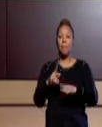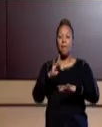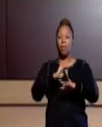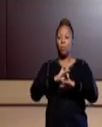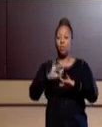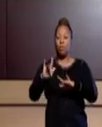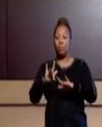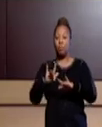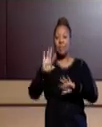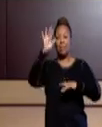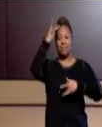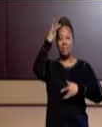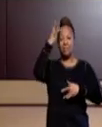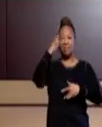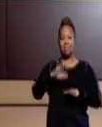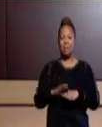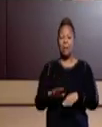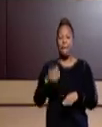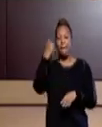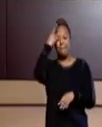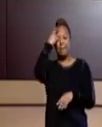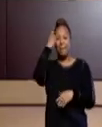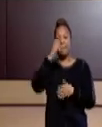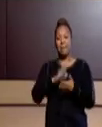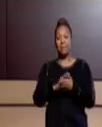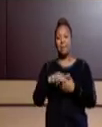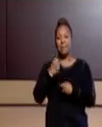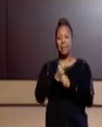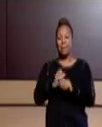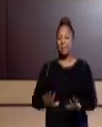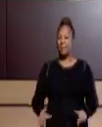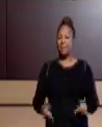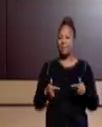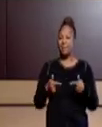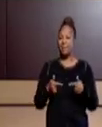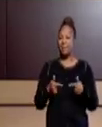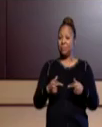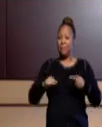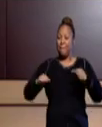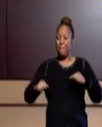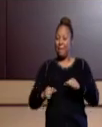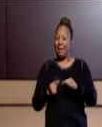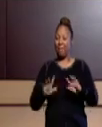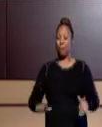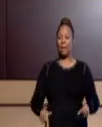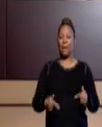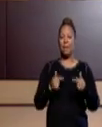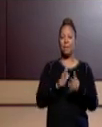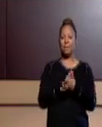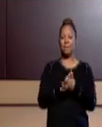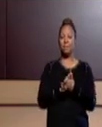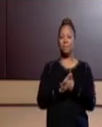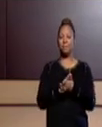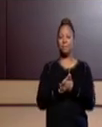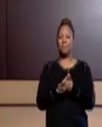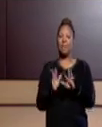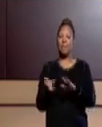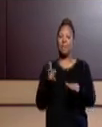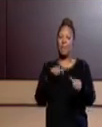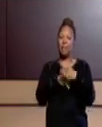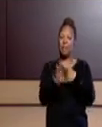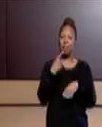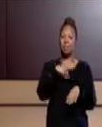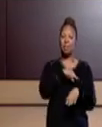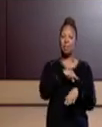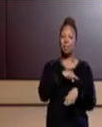these diseases, because these diseases, unfortunately, make us live painful lives and eventually kills us. So